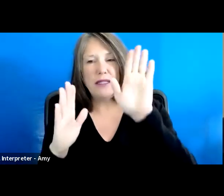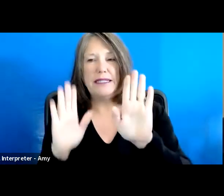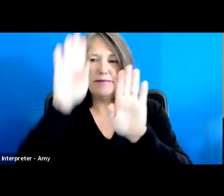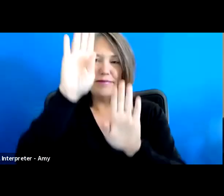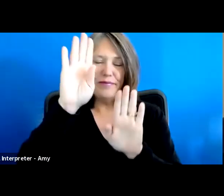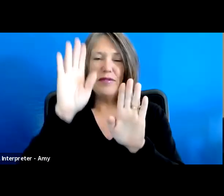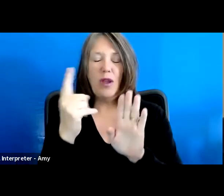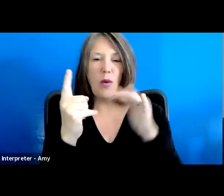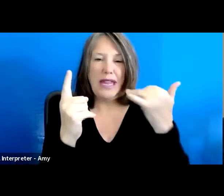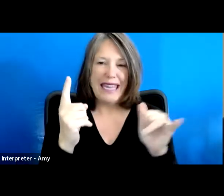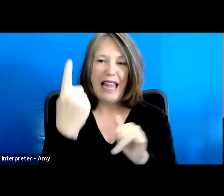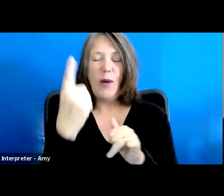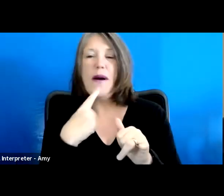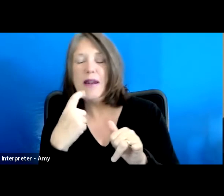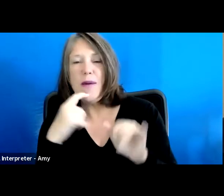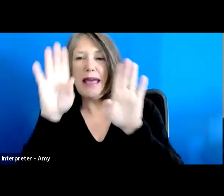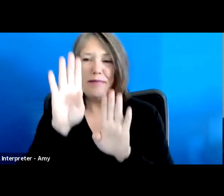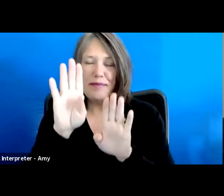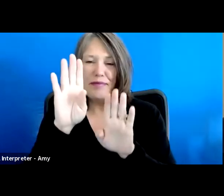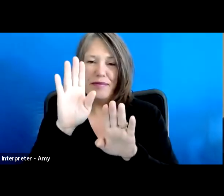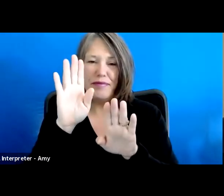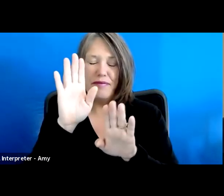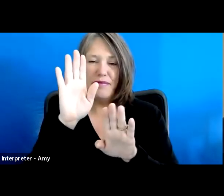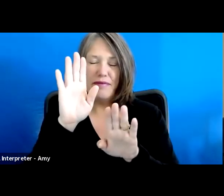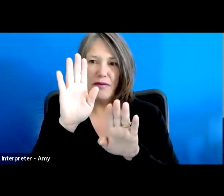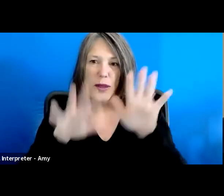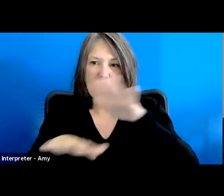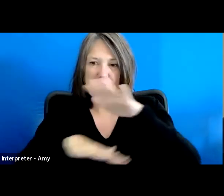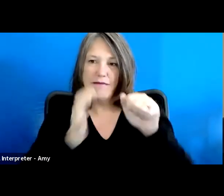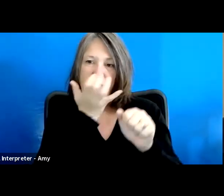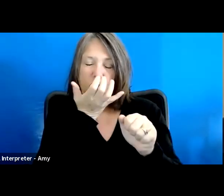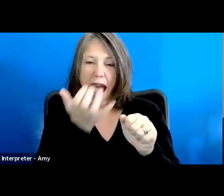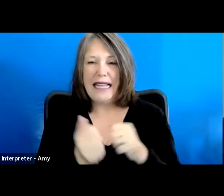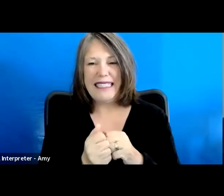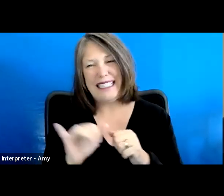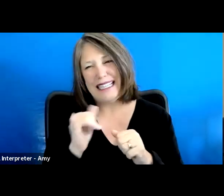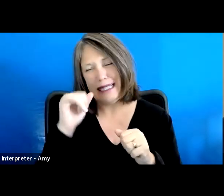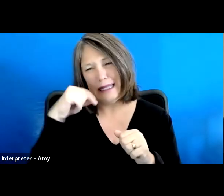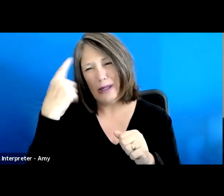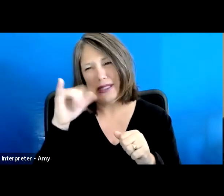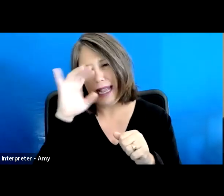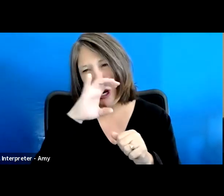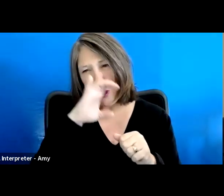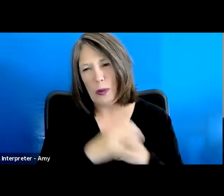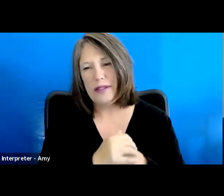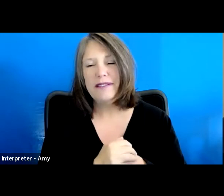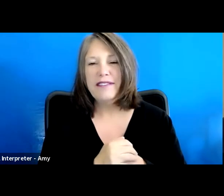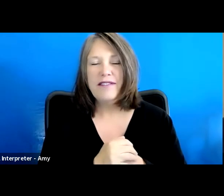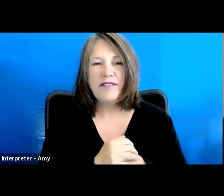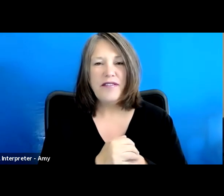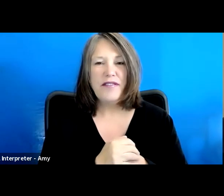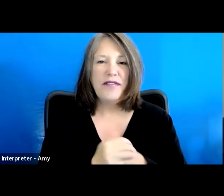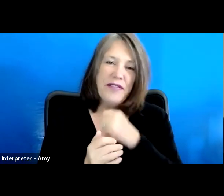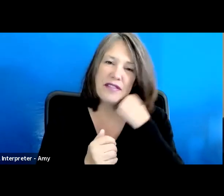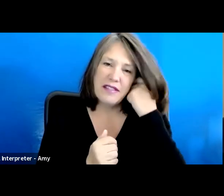yellow, one red, next to each other on a patch of grass, kind of cartoon houses. Oh,